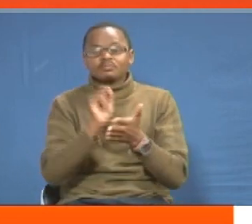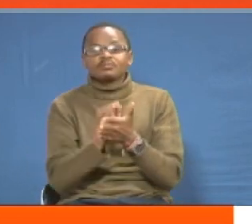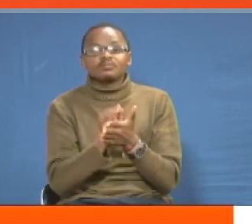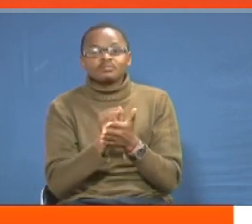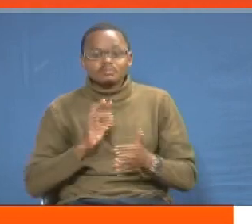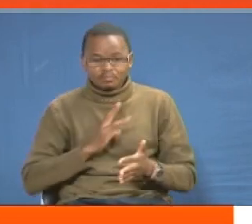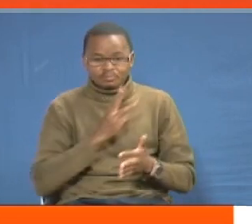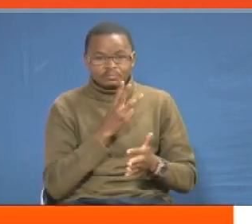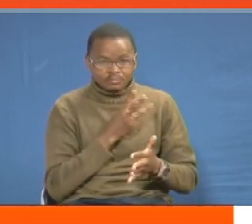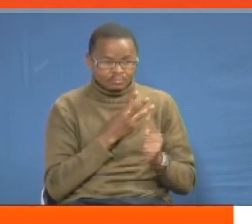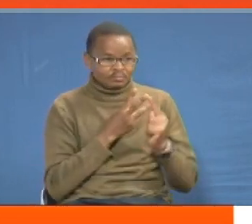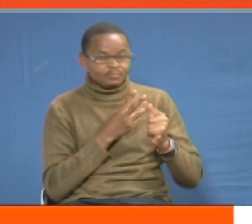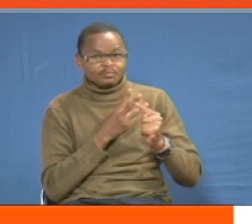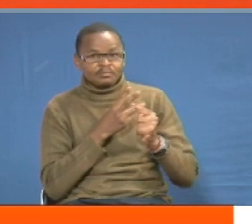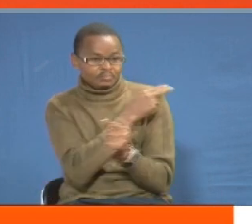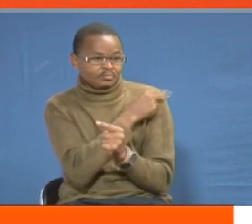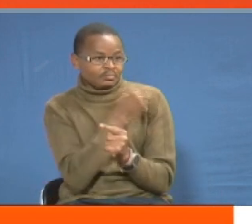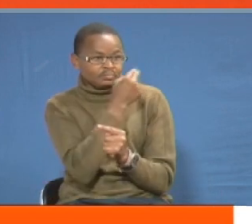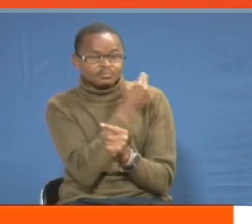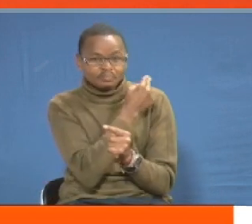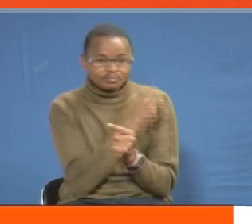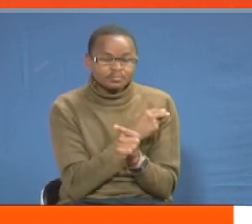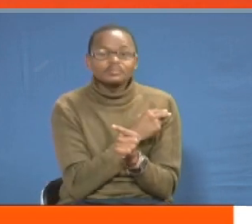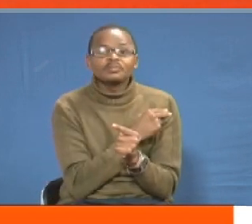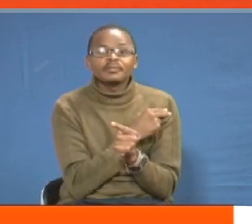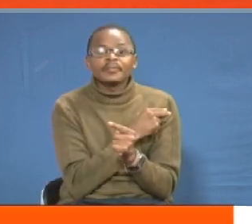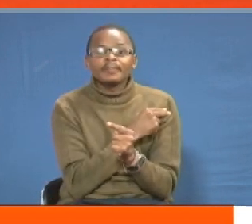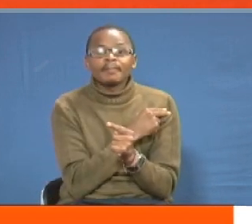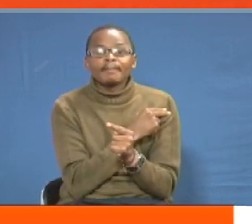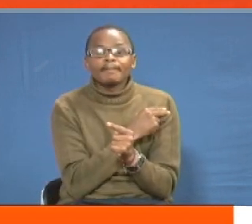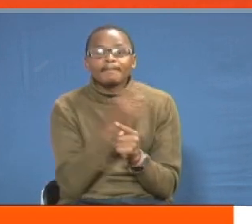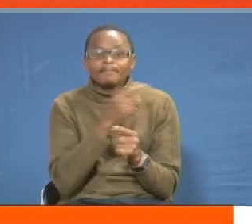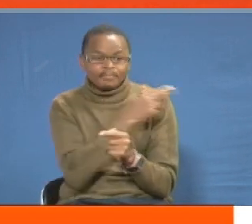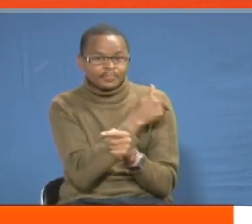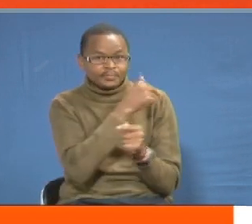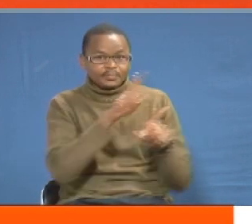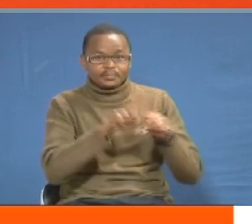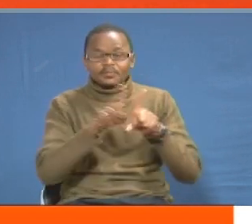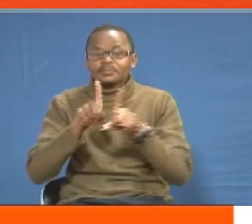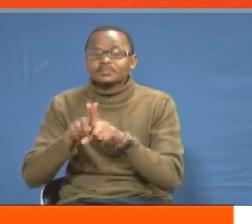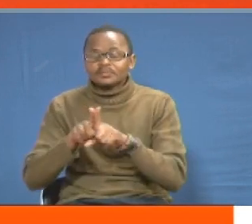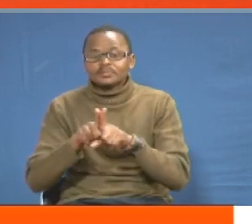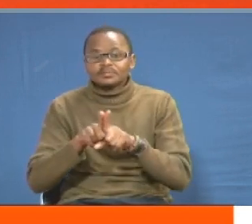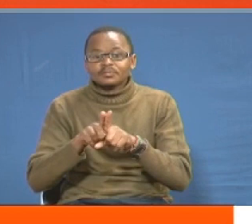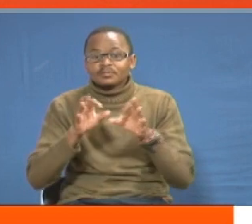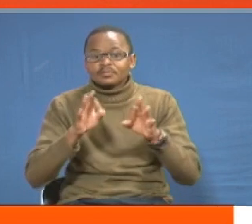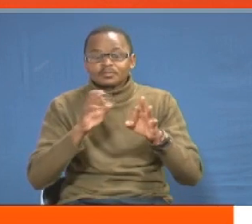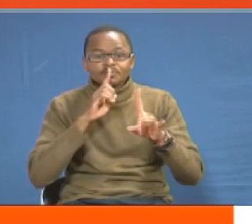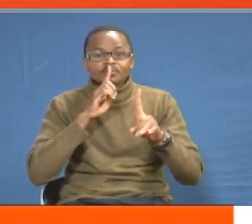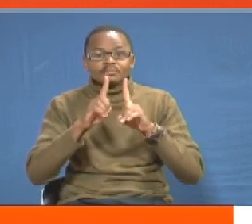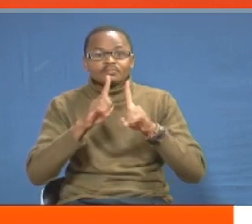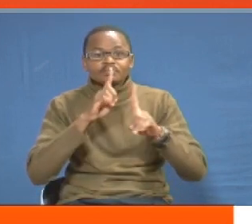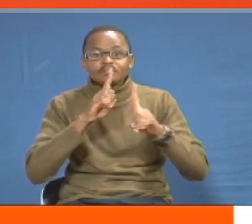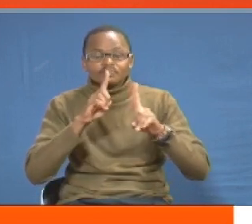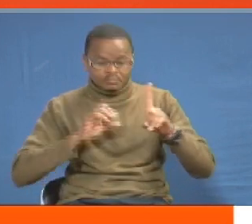that we attach hospital to the health. And if we are